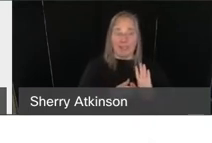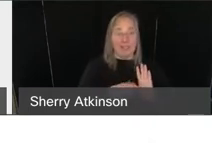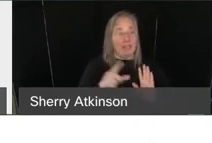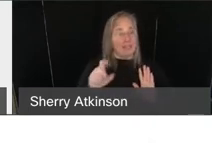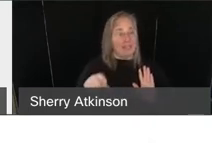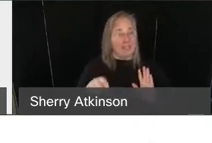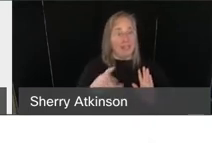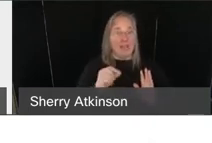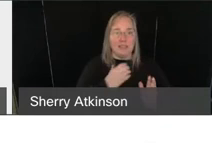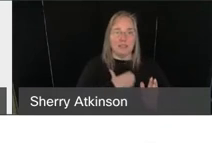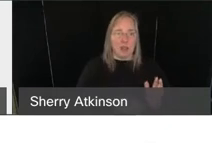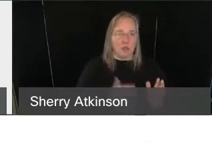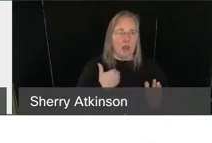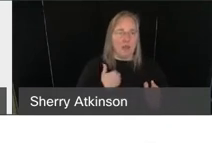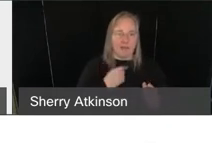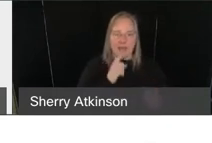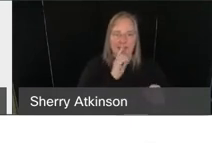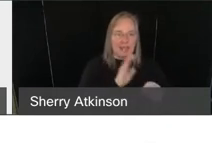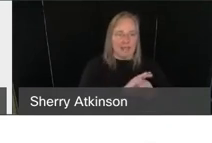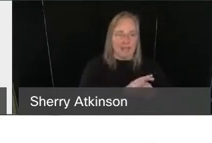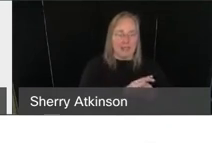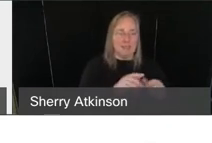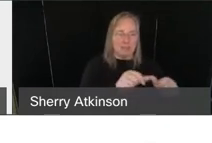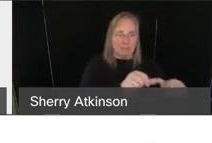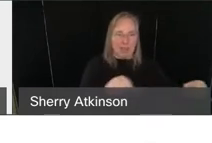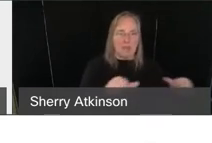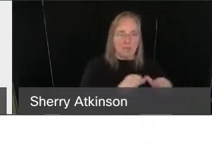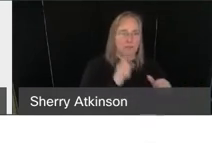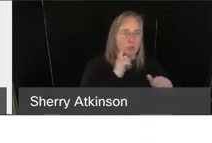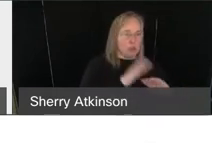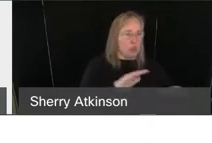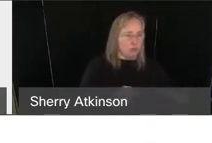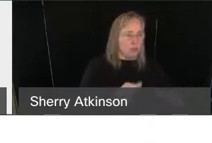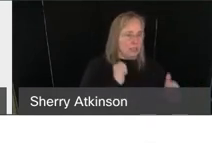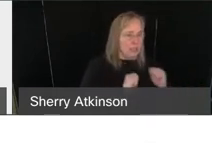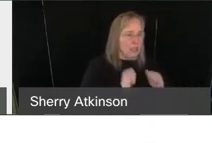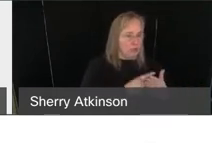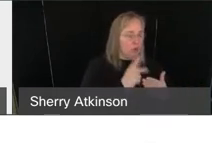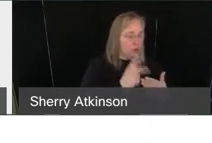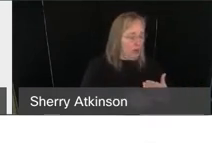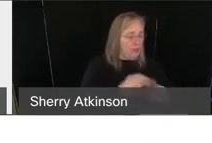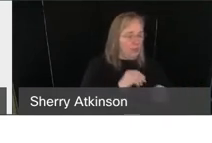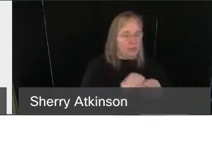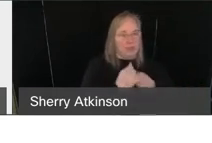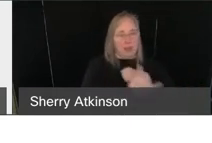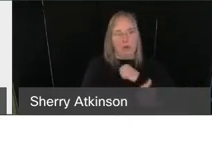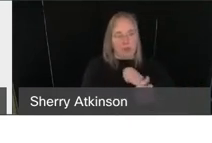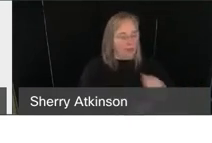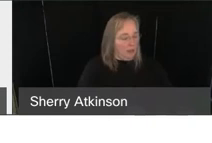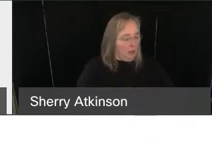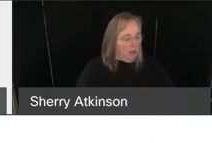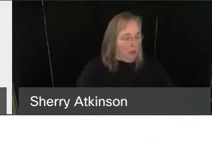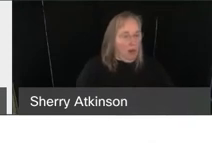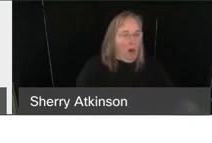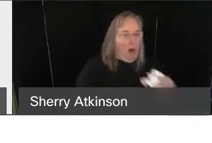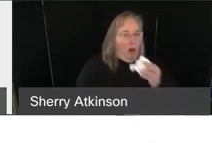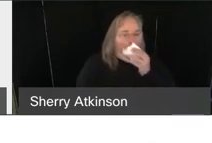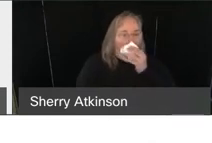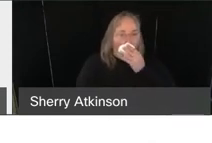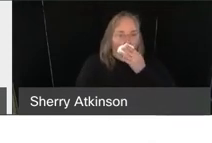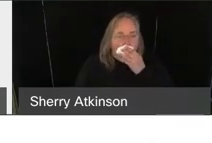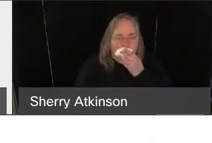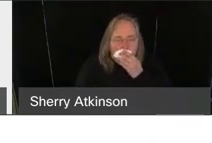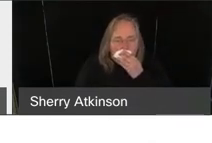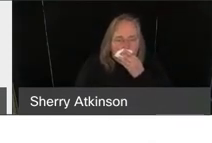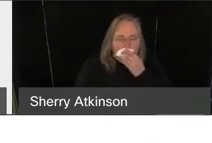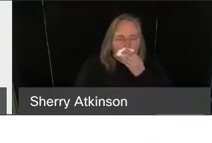and a desire to have a dedicated space for children's theater programming in the county. Over for the last four